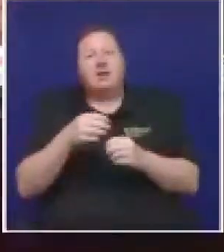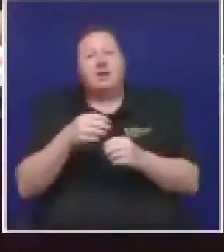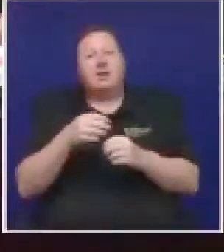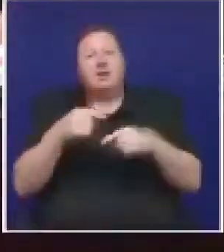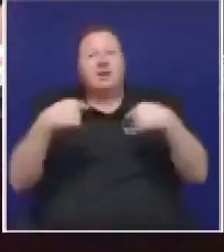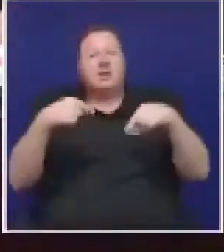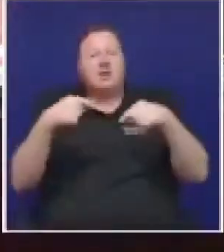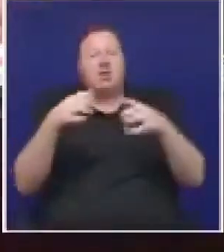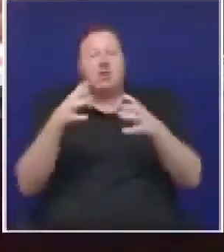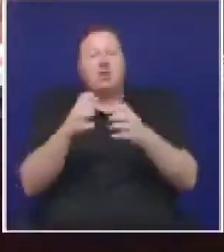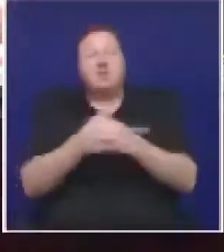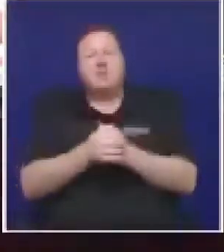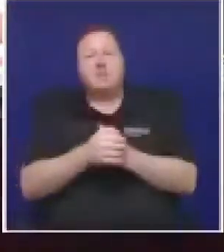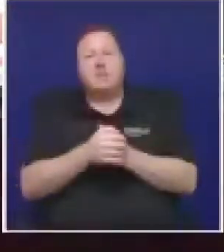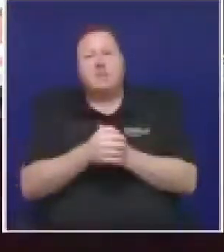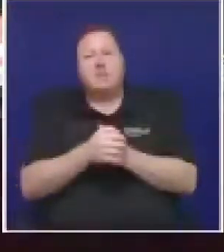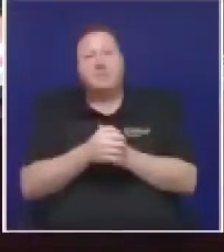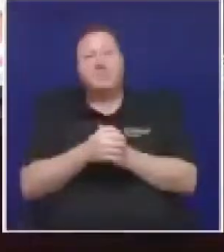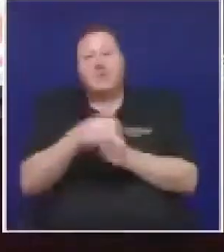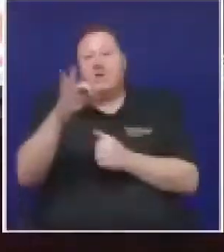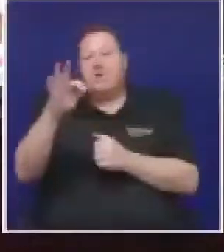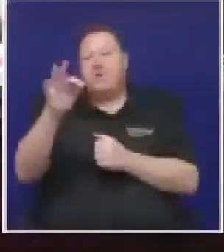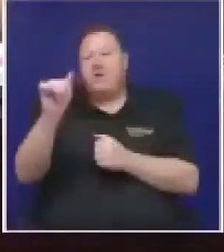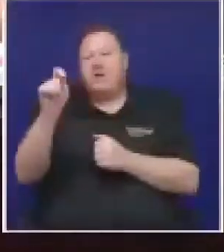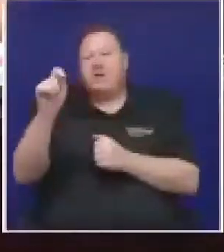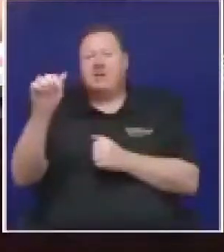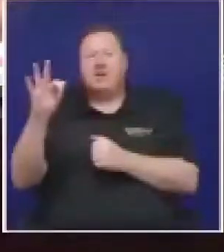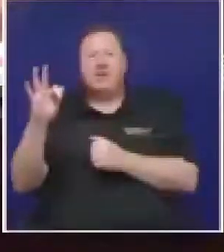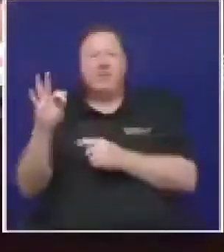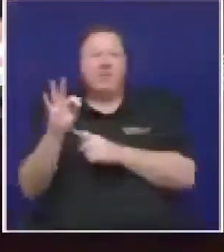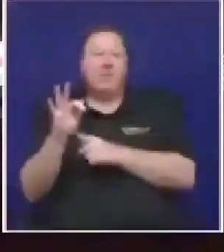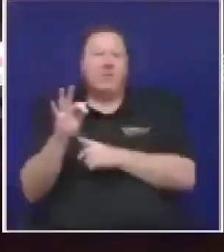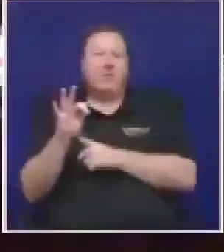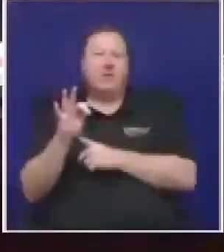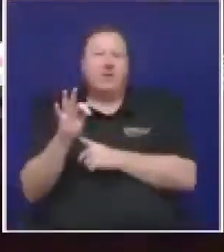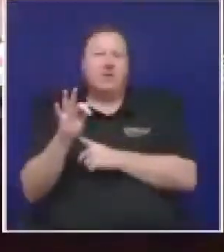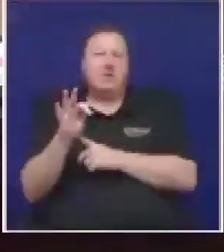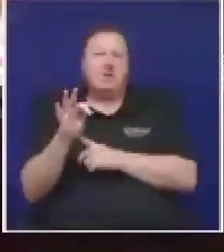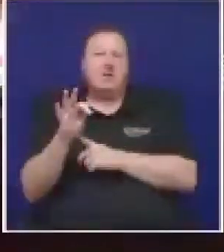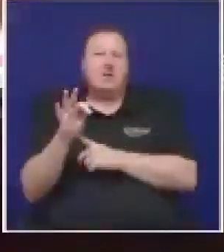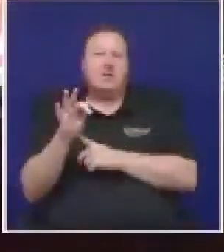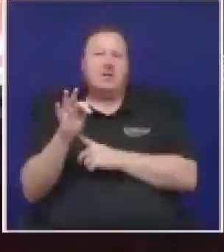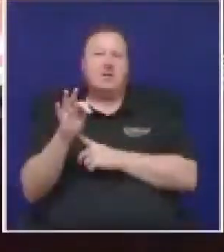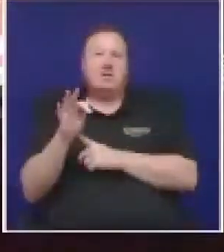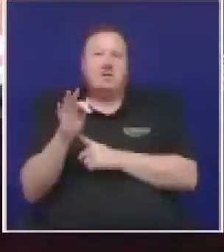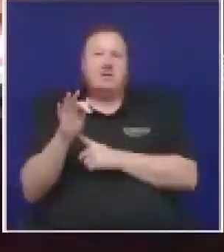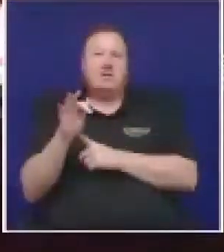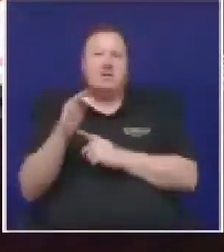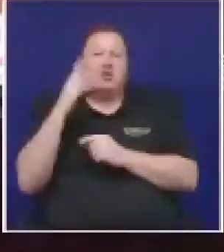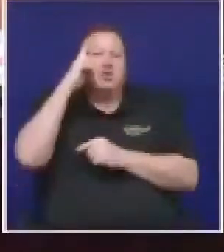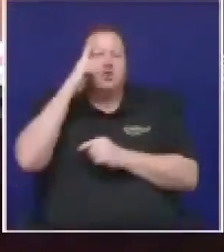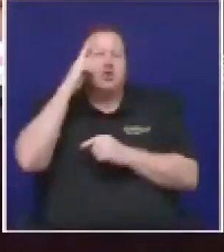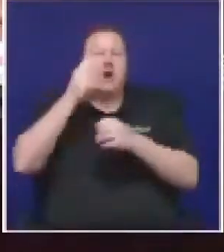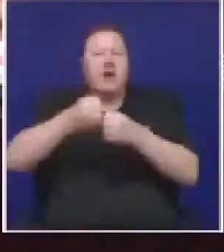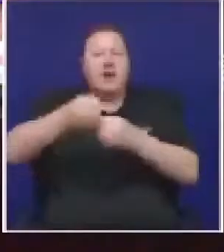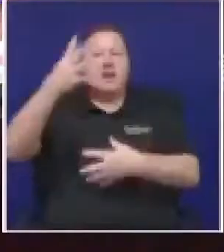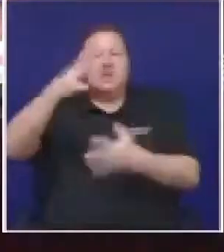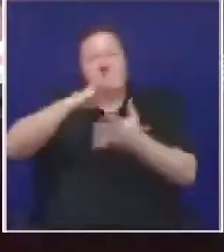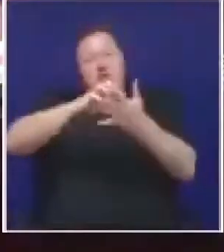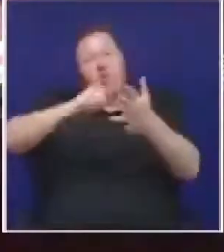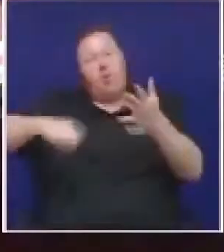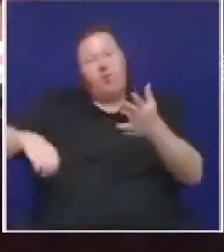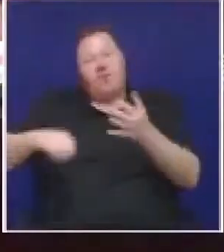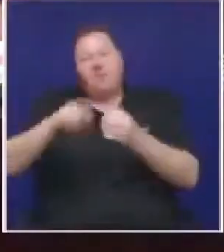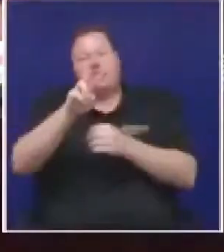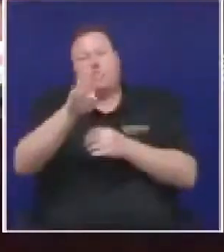Force, FATF, announced the removal of South Africa on the FATF grey list on the 24th